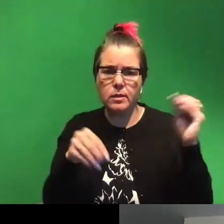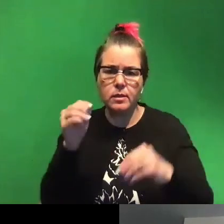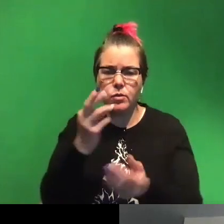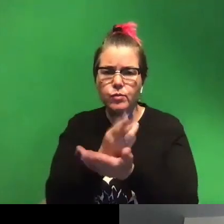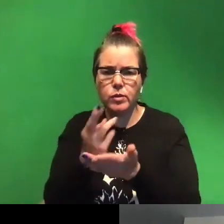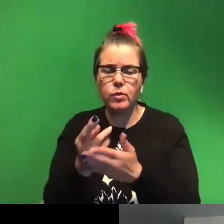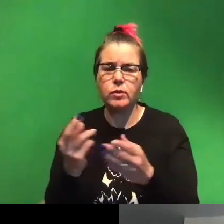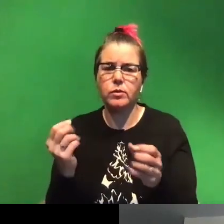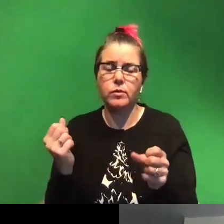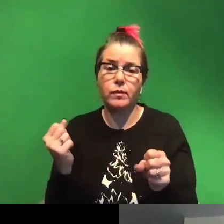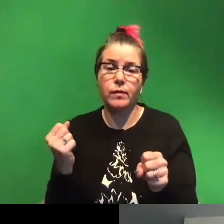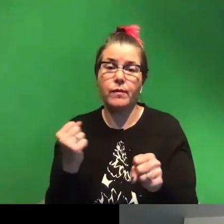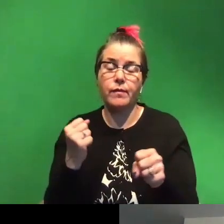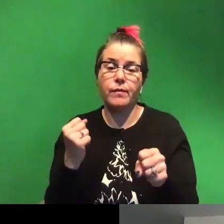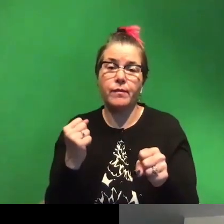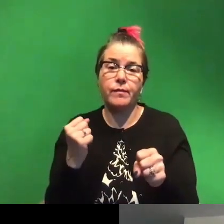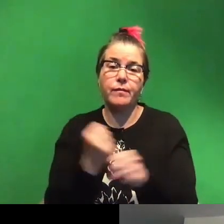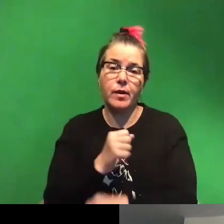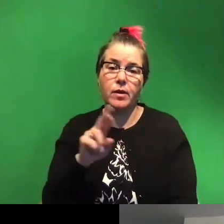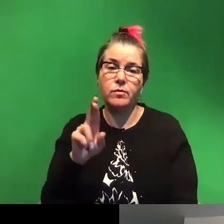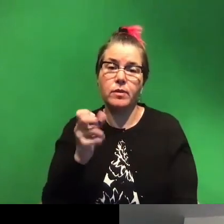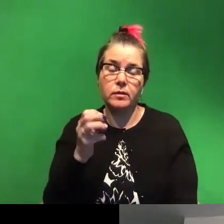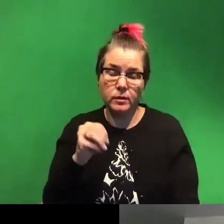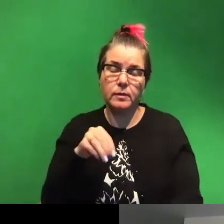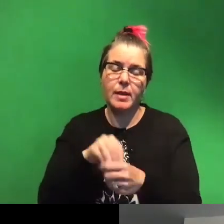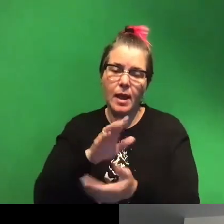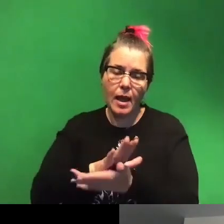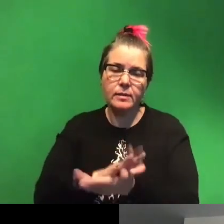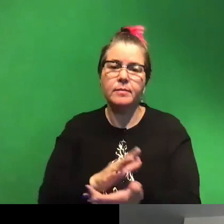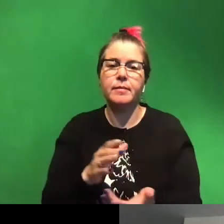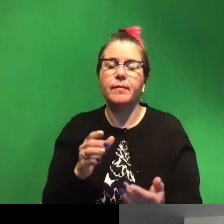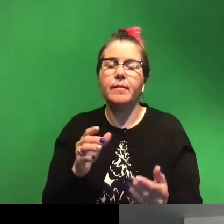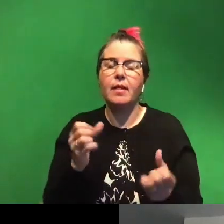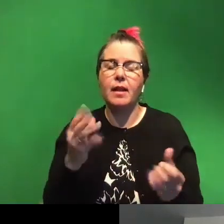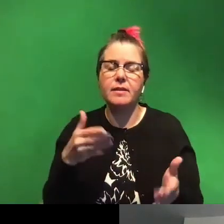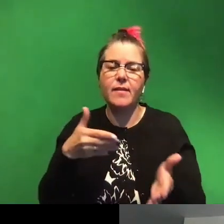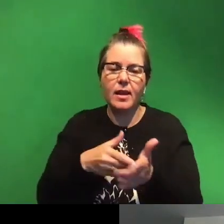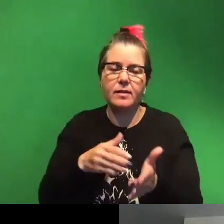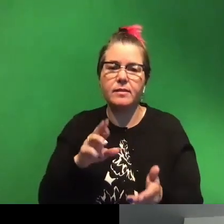fight racism in academia, and like there are a lot of anti-racist